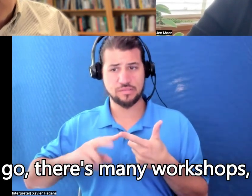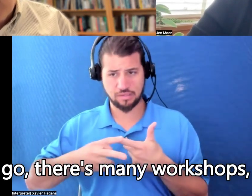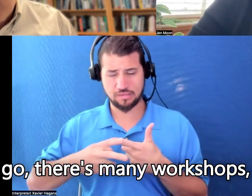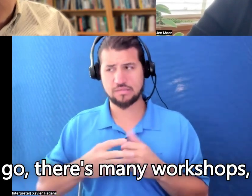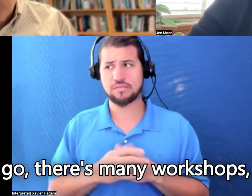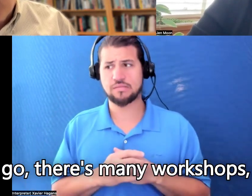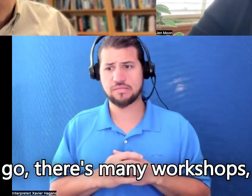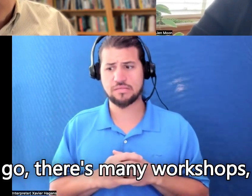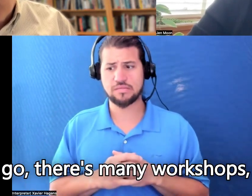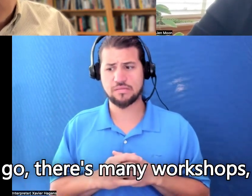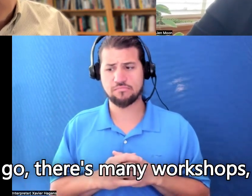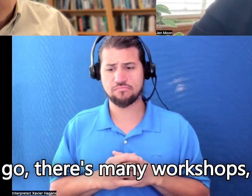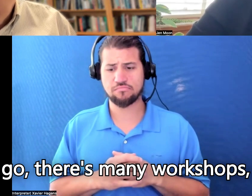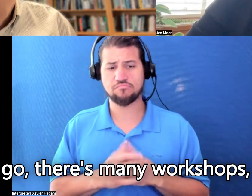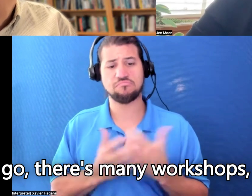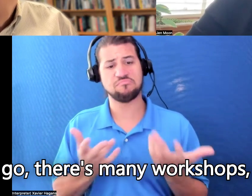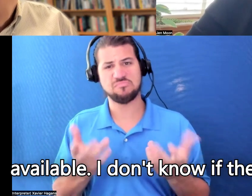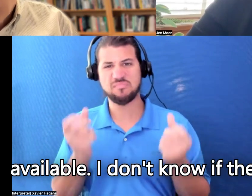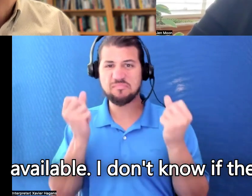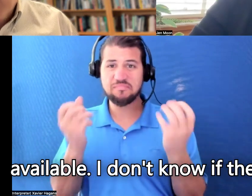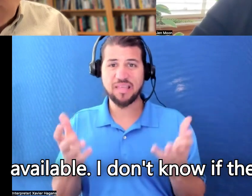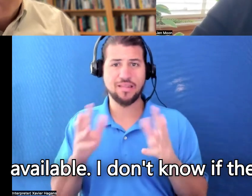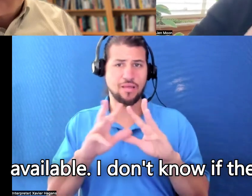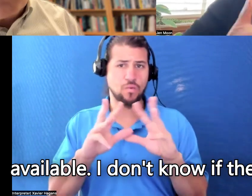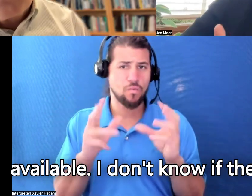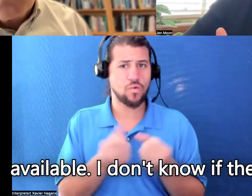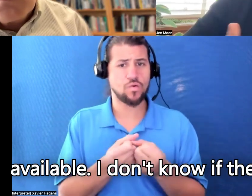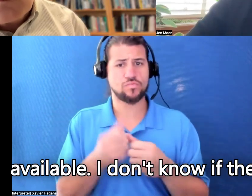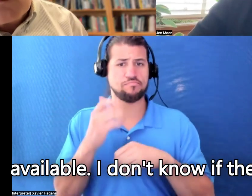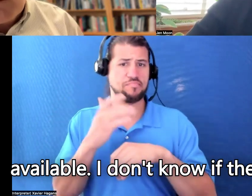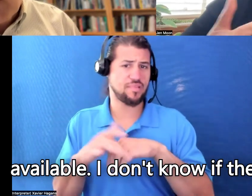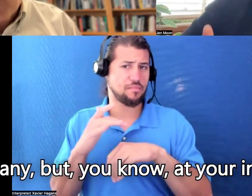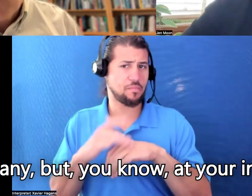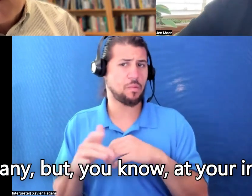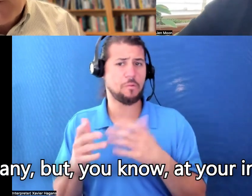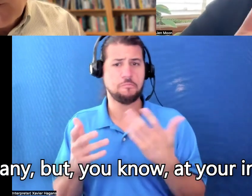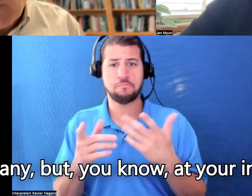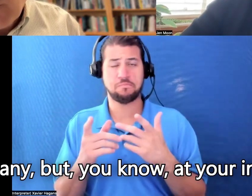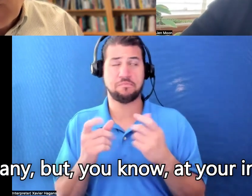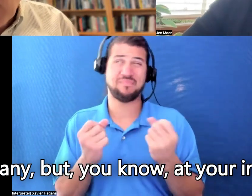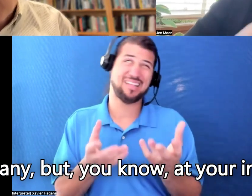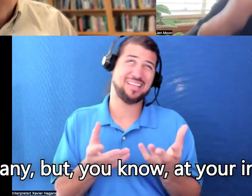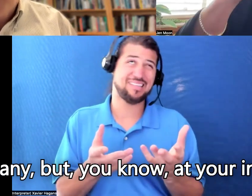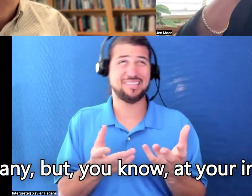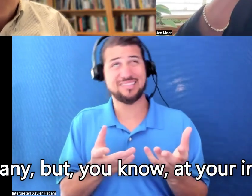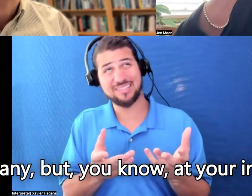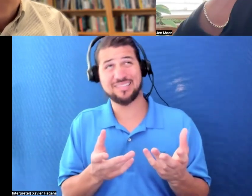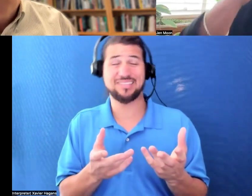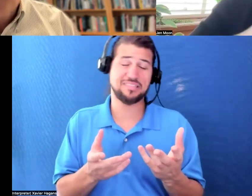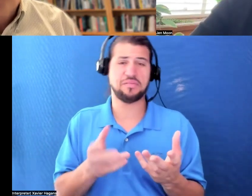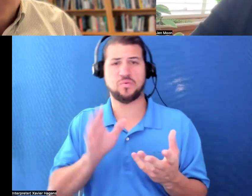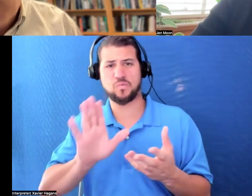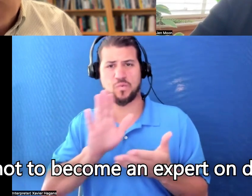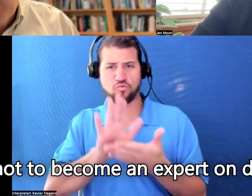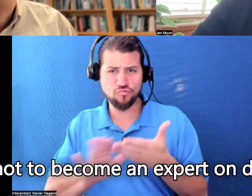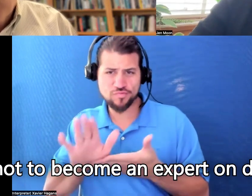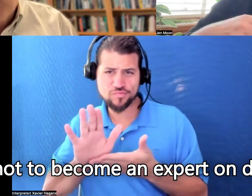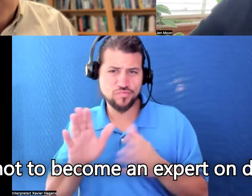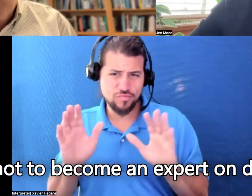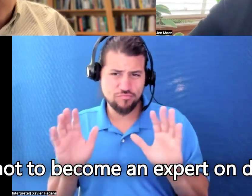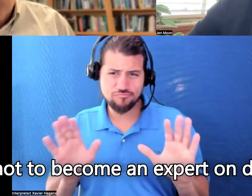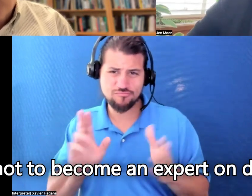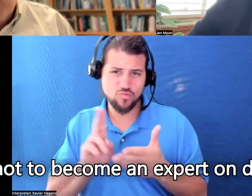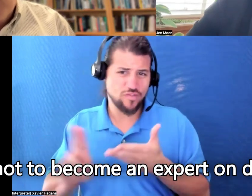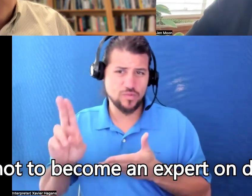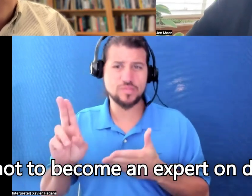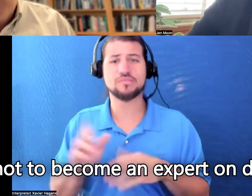if you go, there's many workshops, I think, available. I don't know if there are many, but, at your institution, not to become